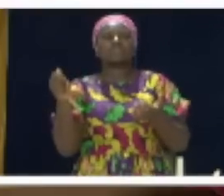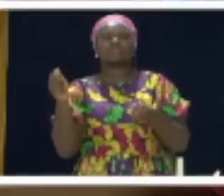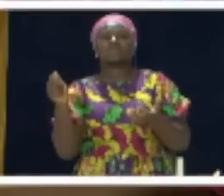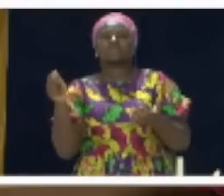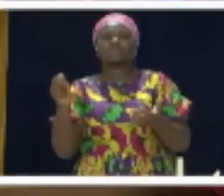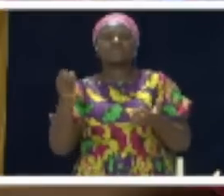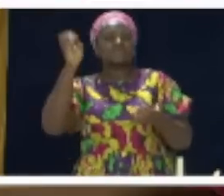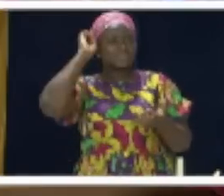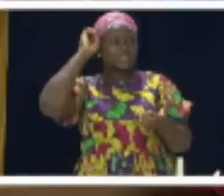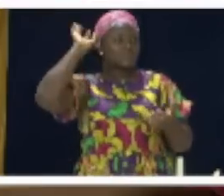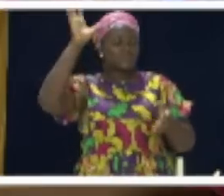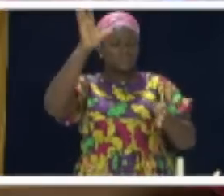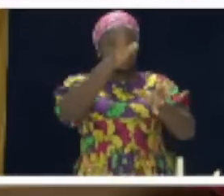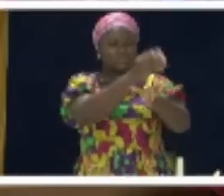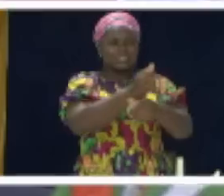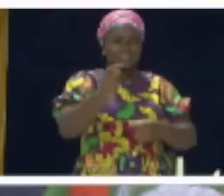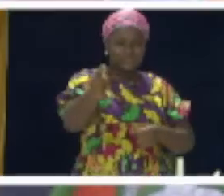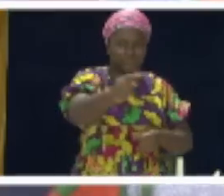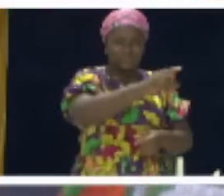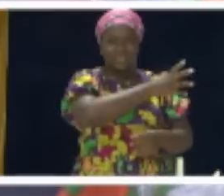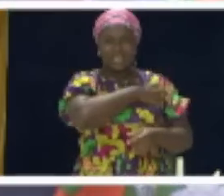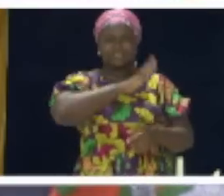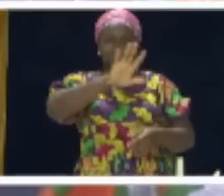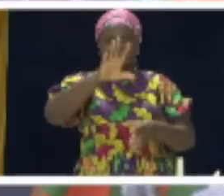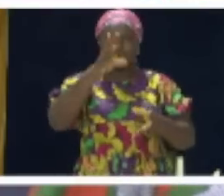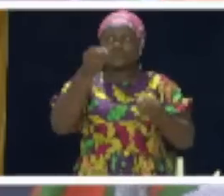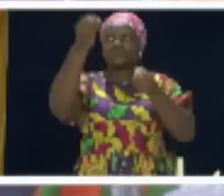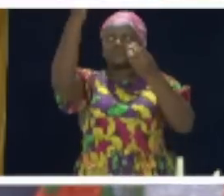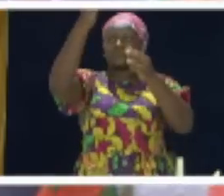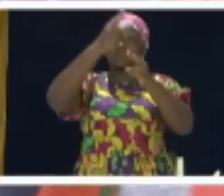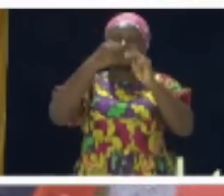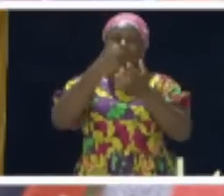He will receive you and receive your offering.